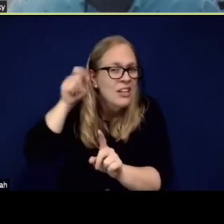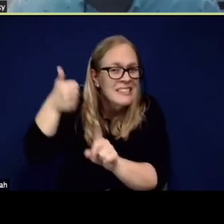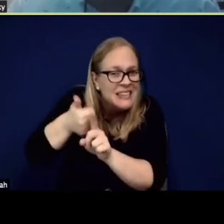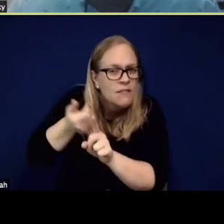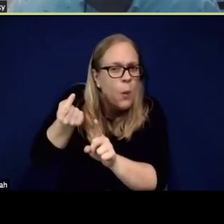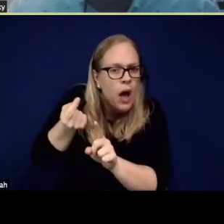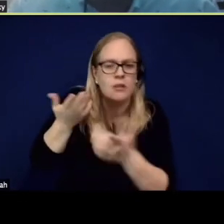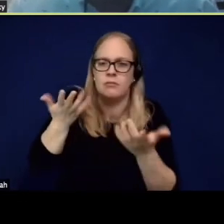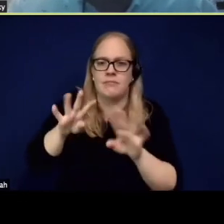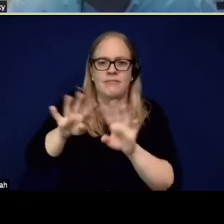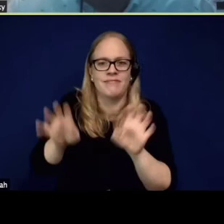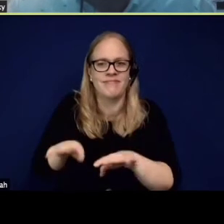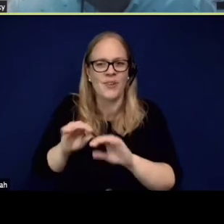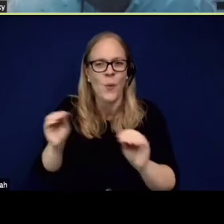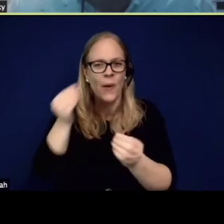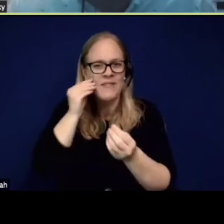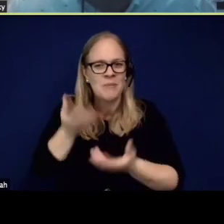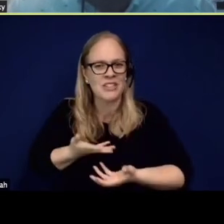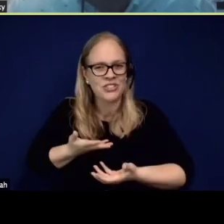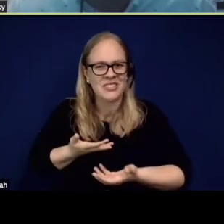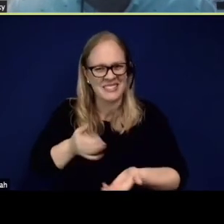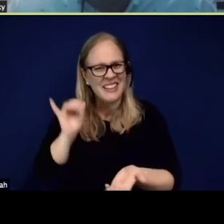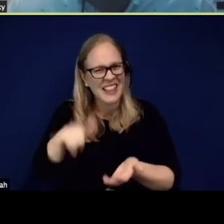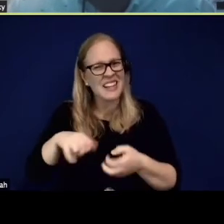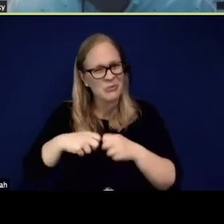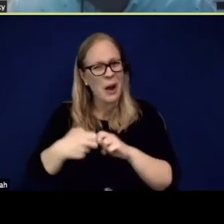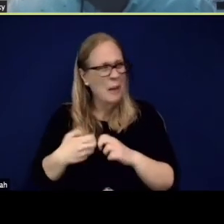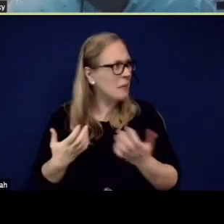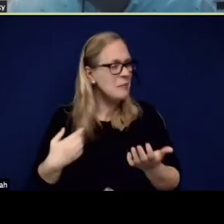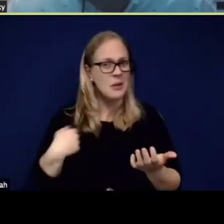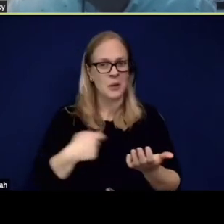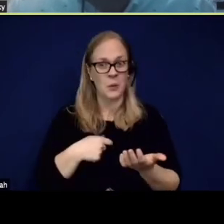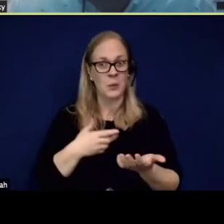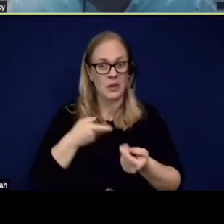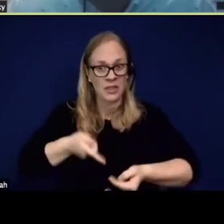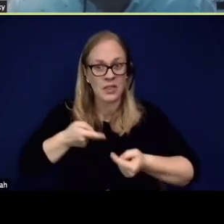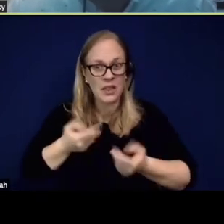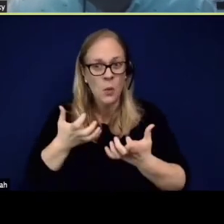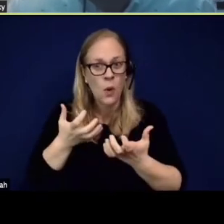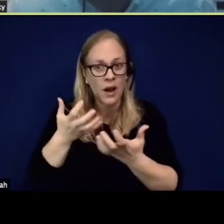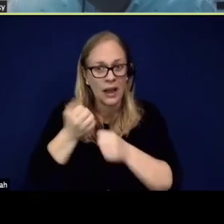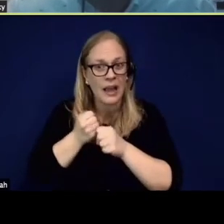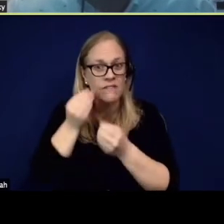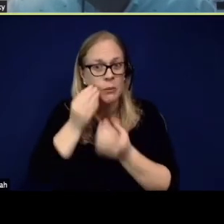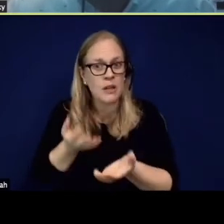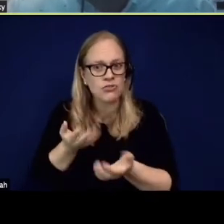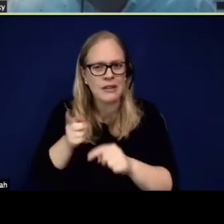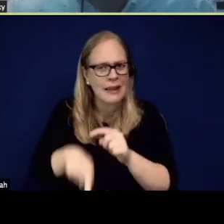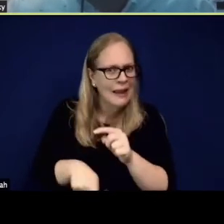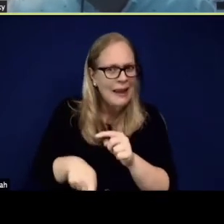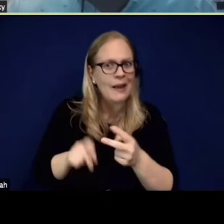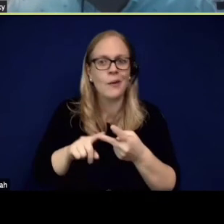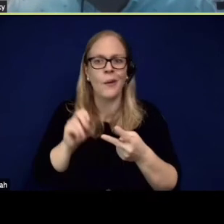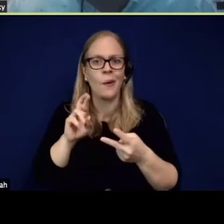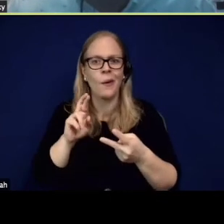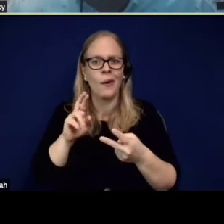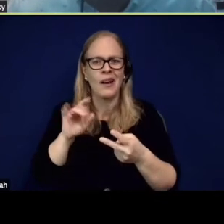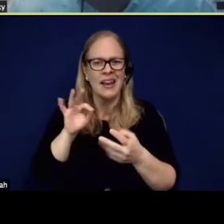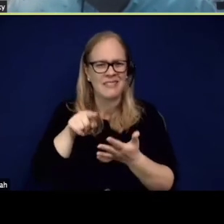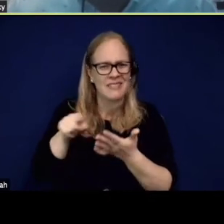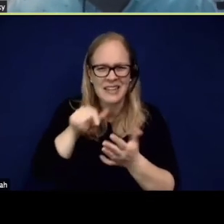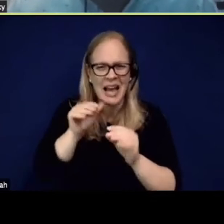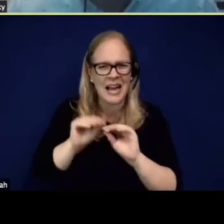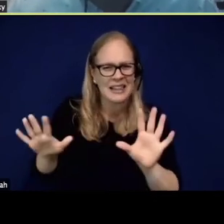a problem if you don't get information or you can't understand. So my thoughts about it is